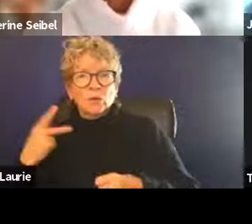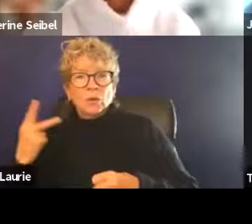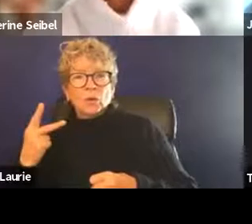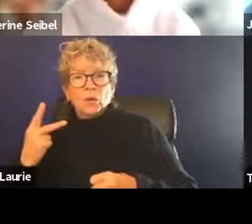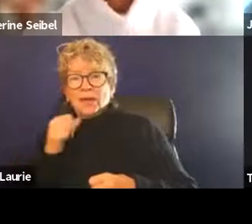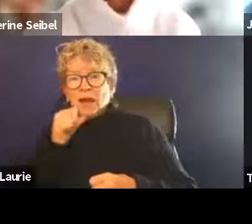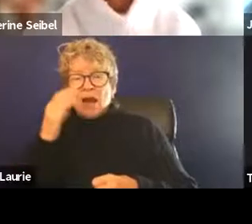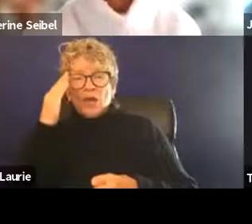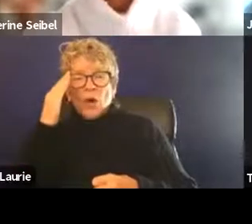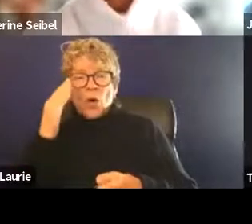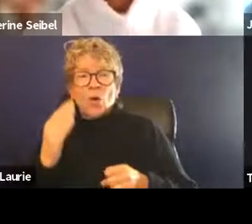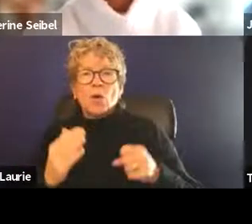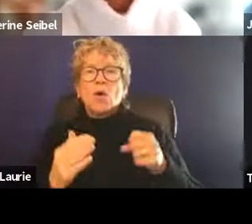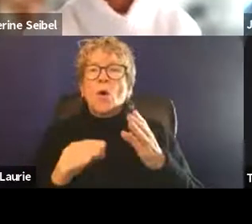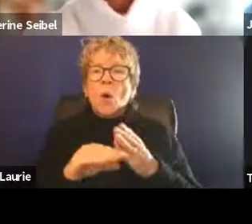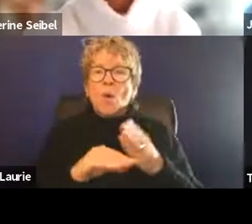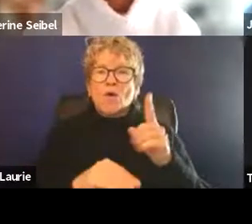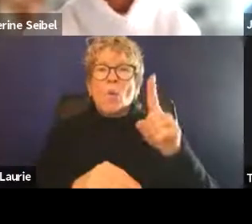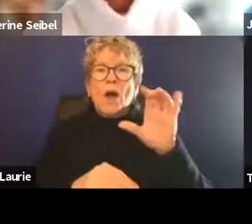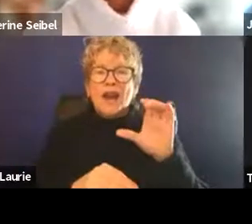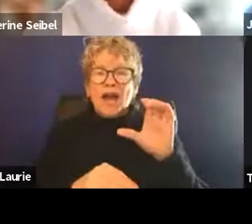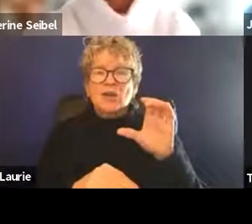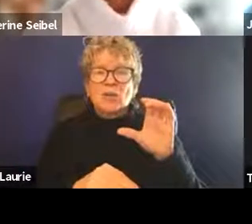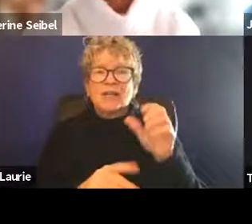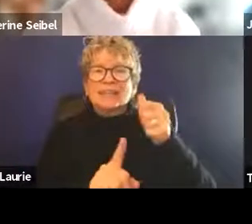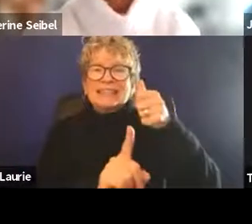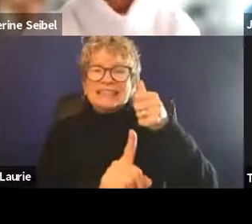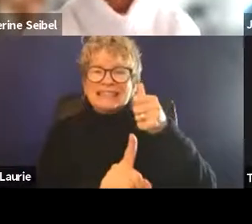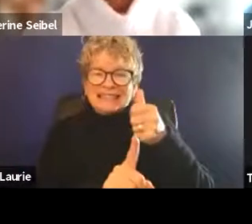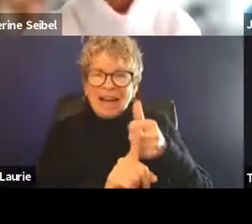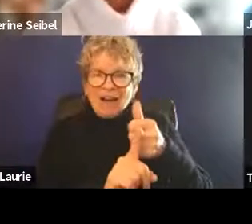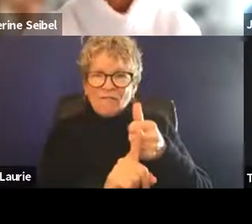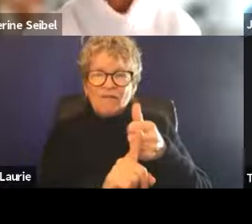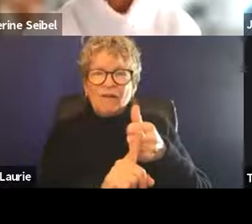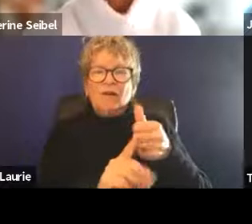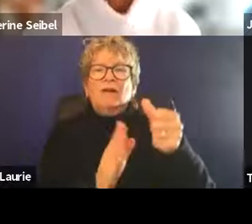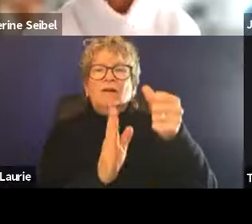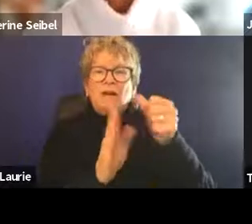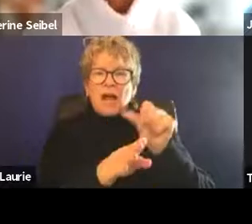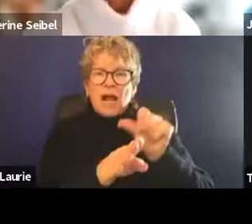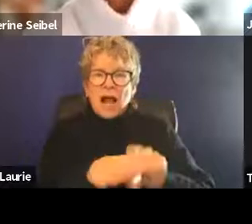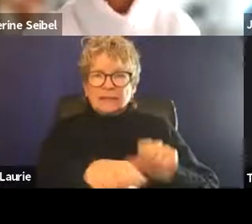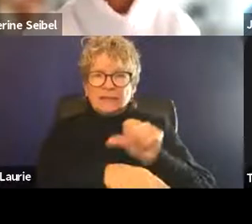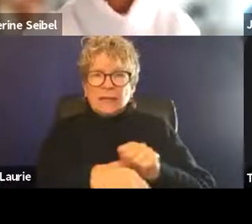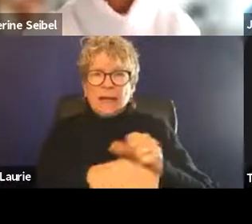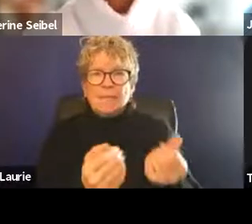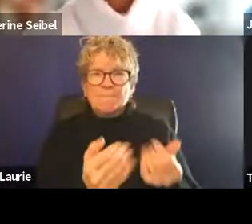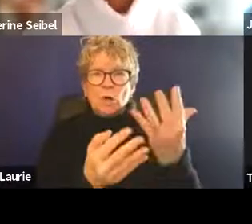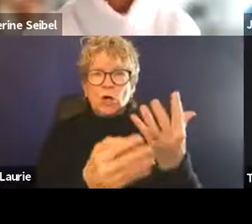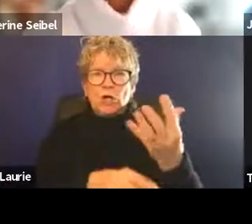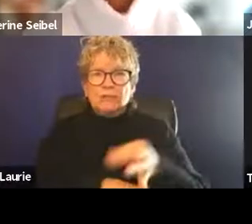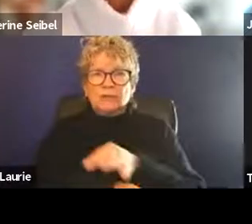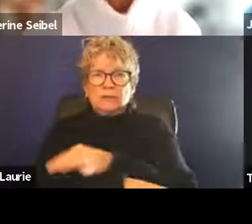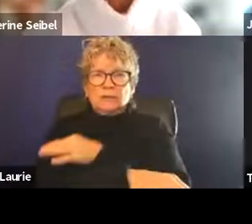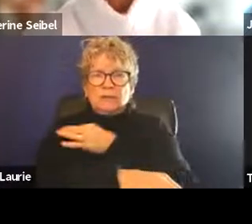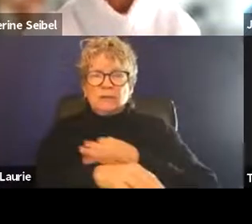100 self-inflicted cuts and burns on her little body. And I remember them telling us